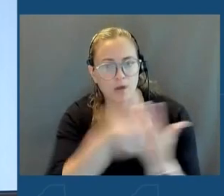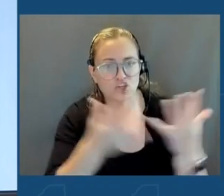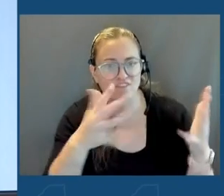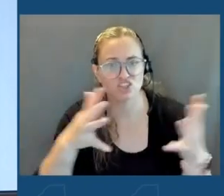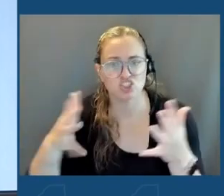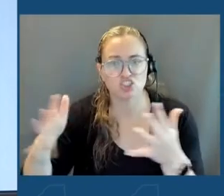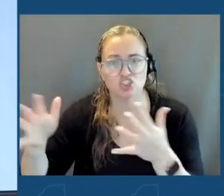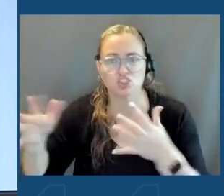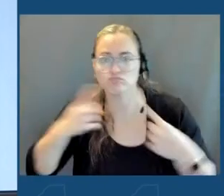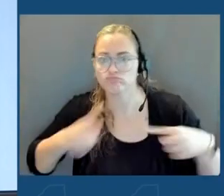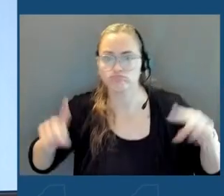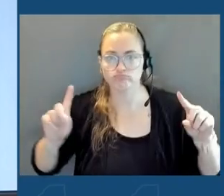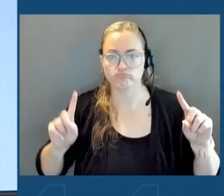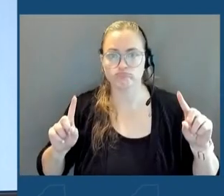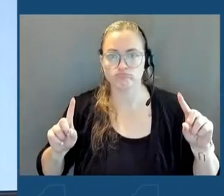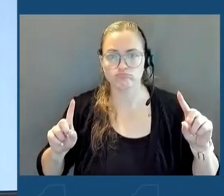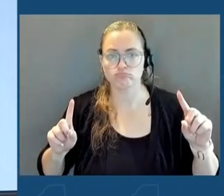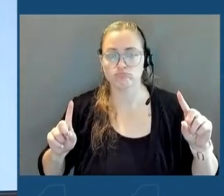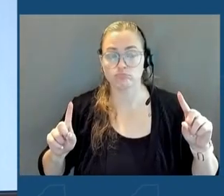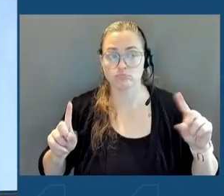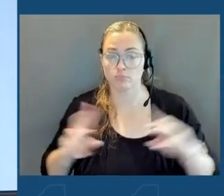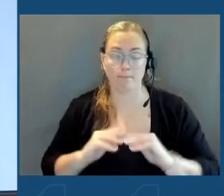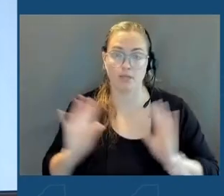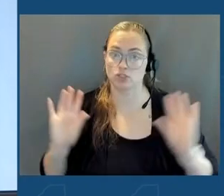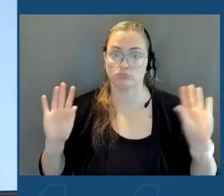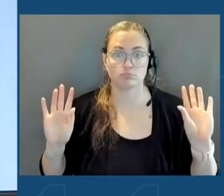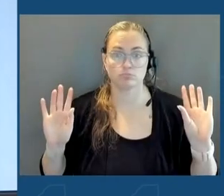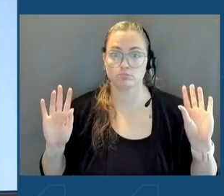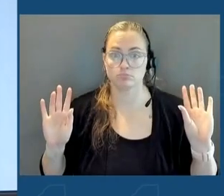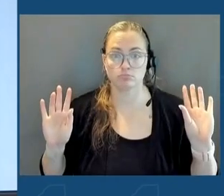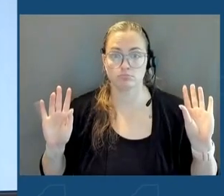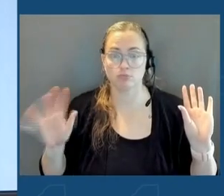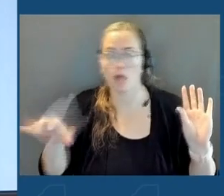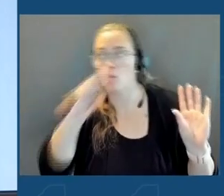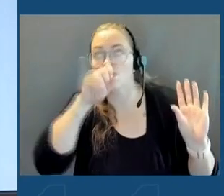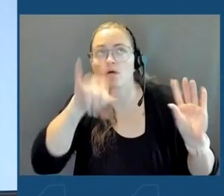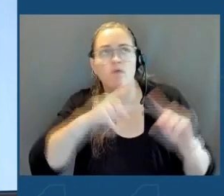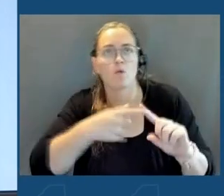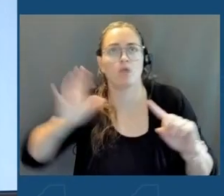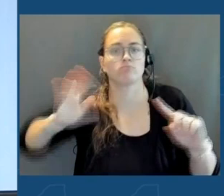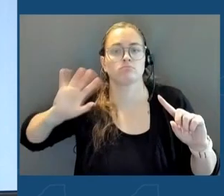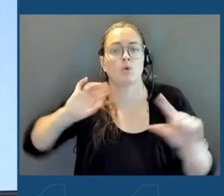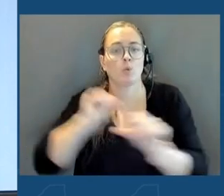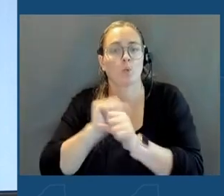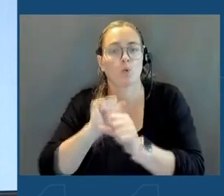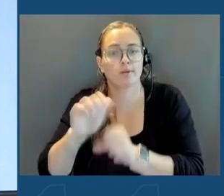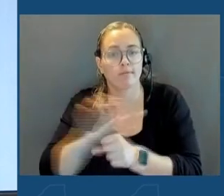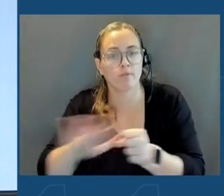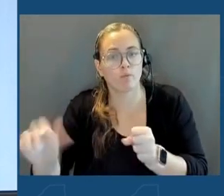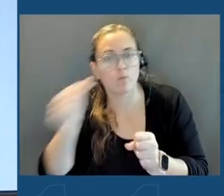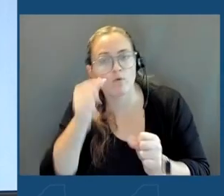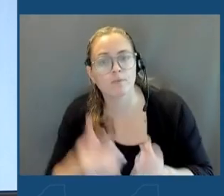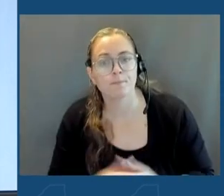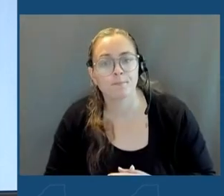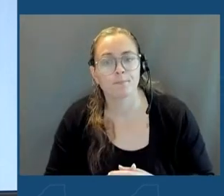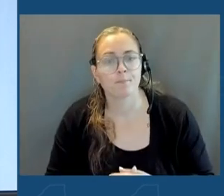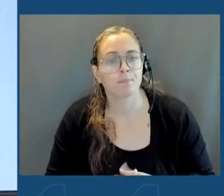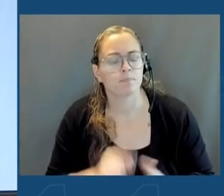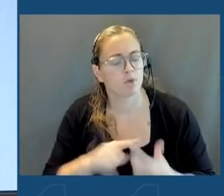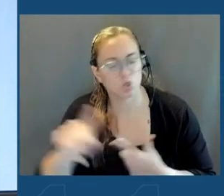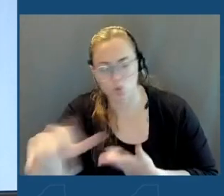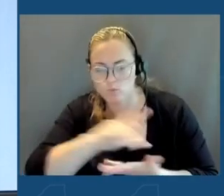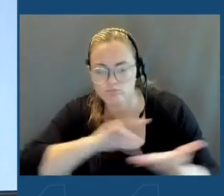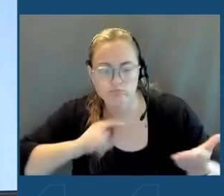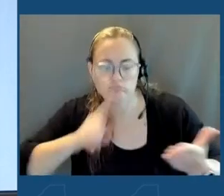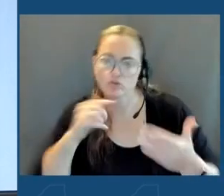time, that's magical. I would have loved that when I was in local government. But you have taken advantage of this, and you